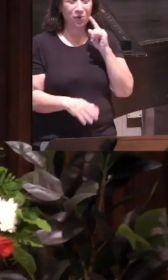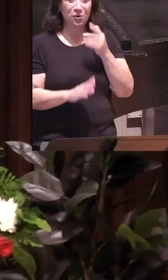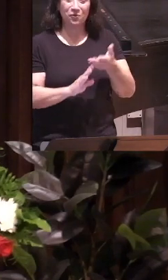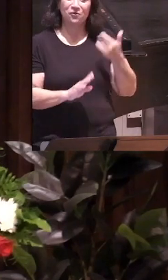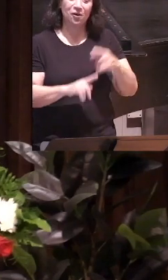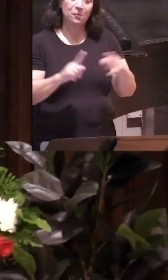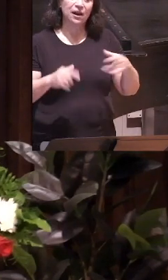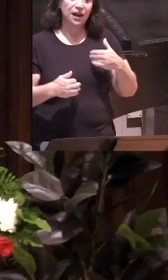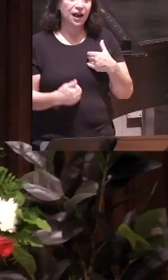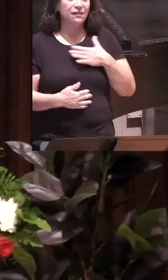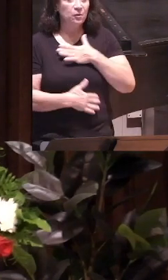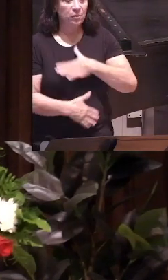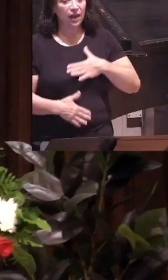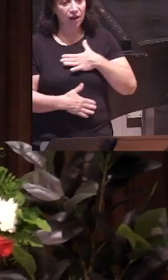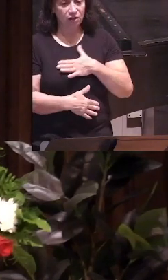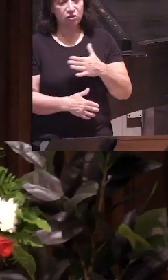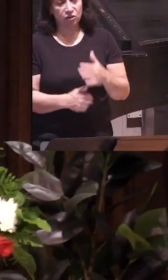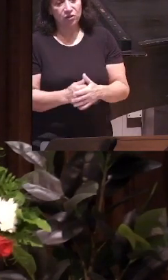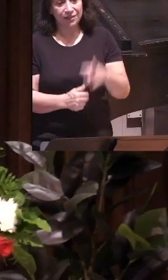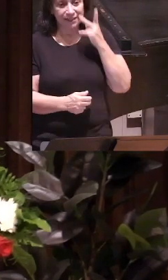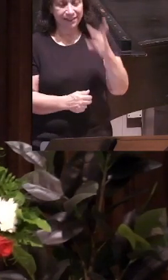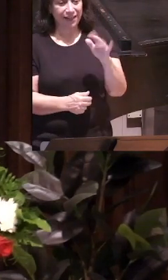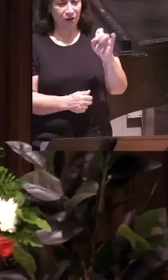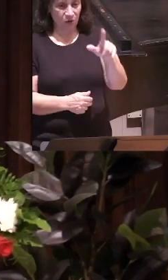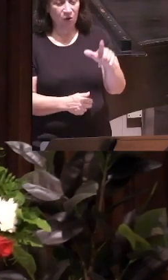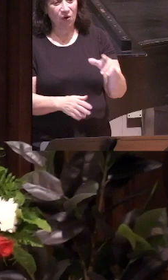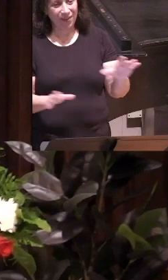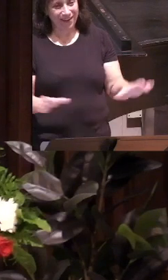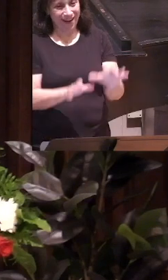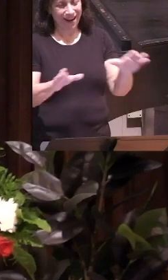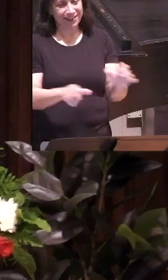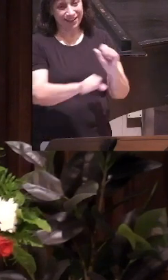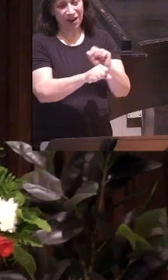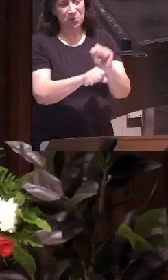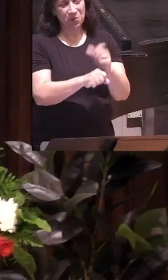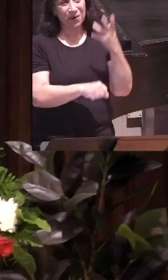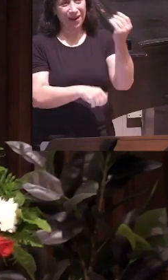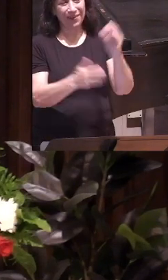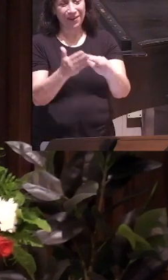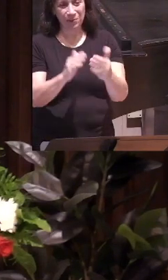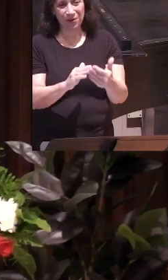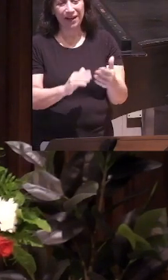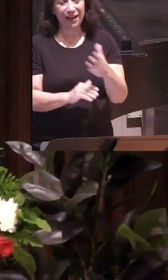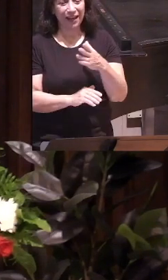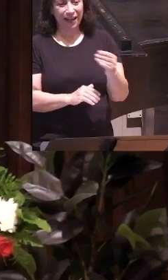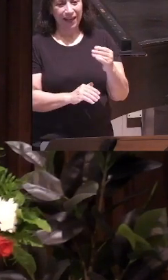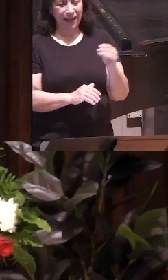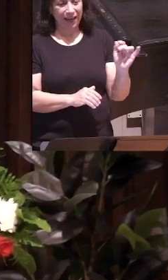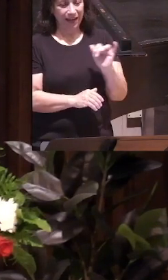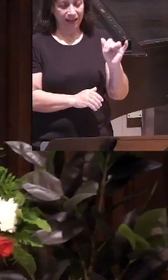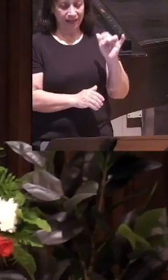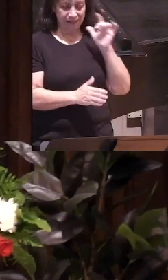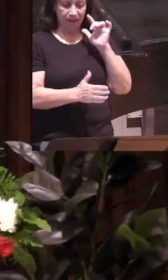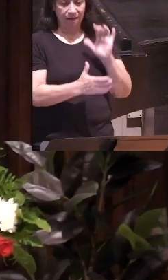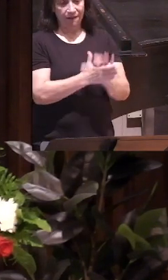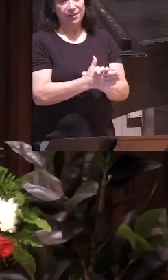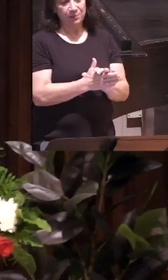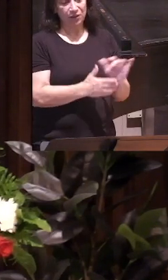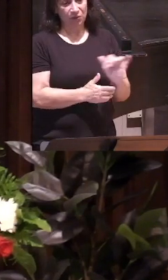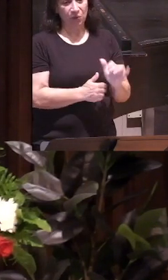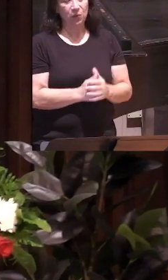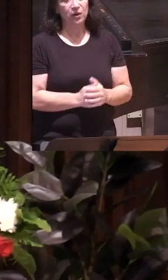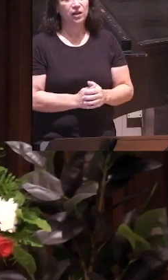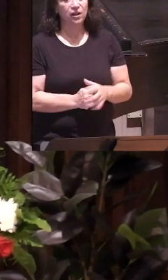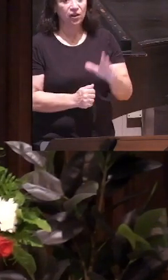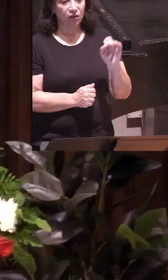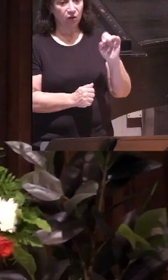had the pleasure to see Earl in action at work, in the community, and as a husband. And